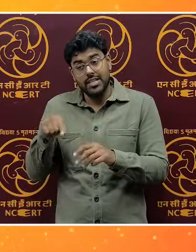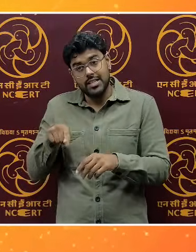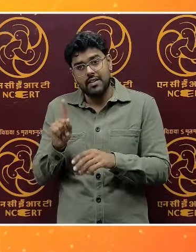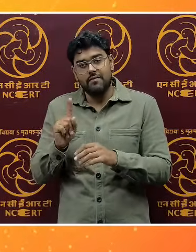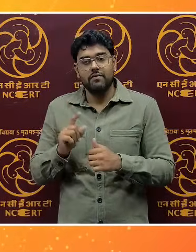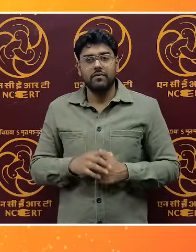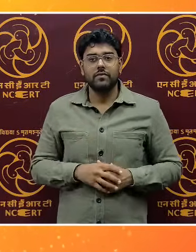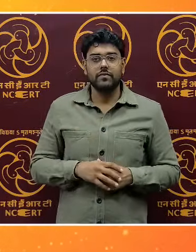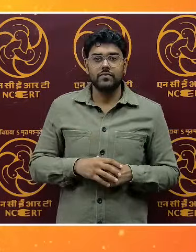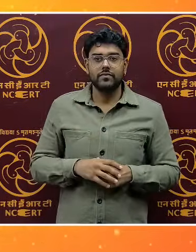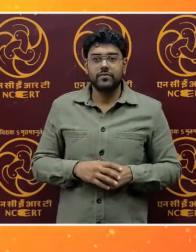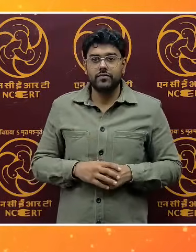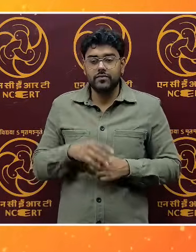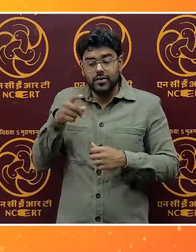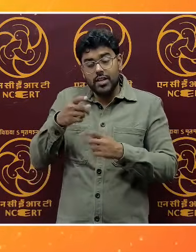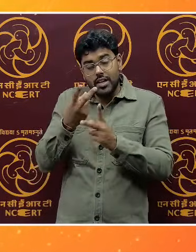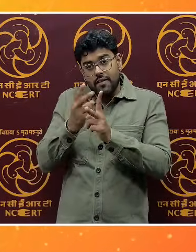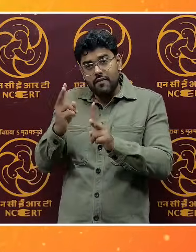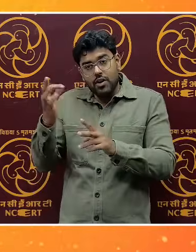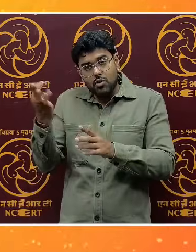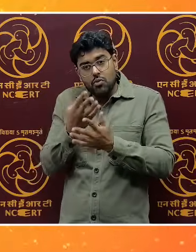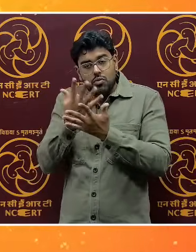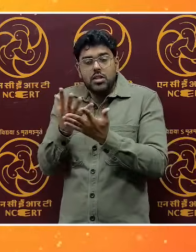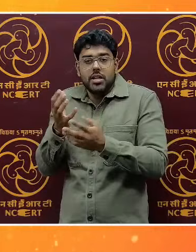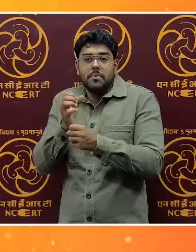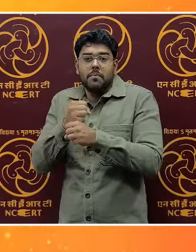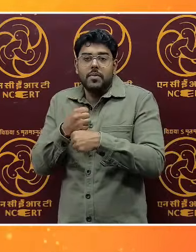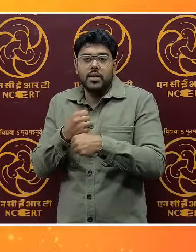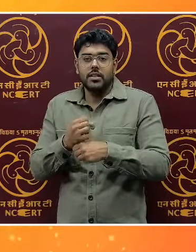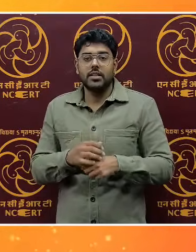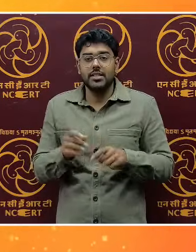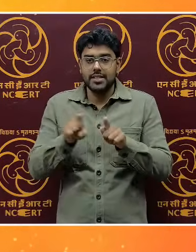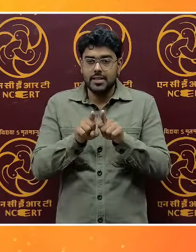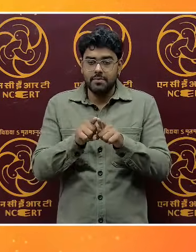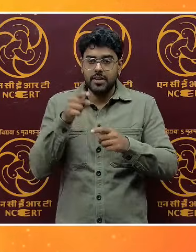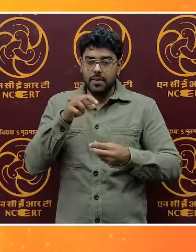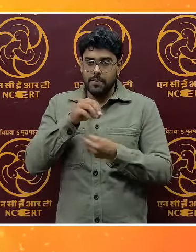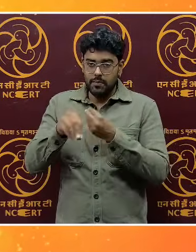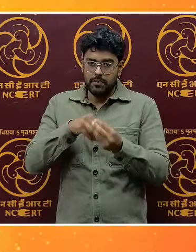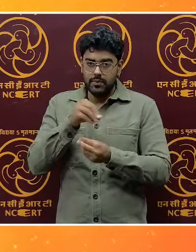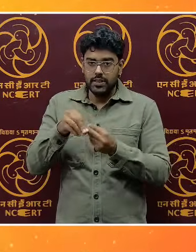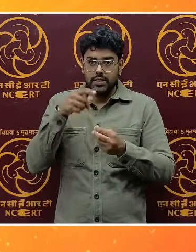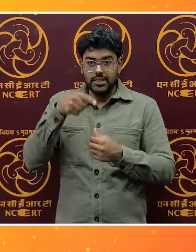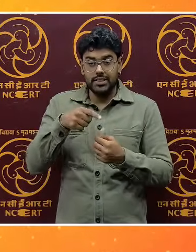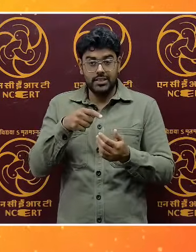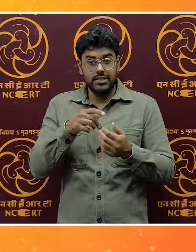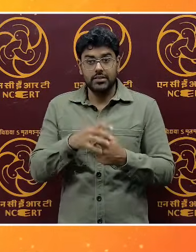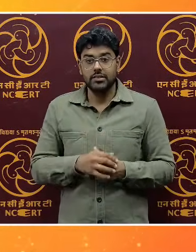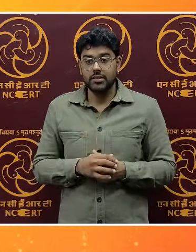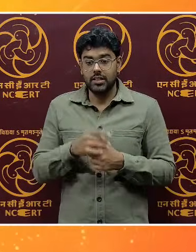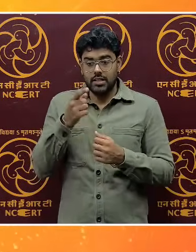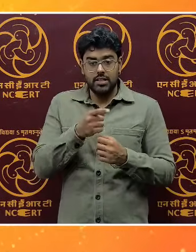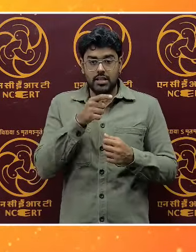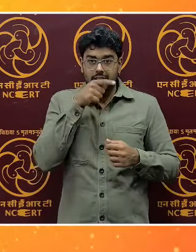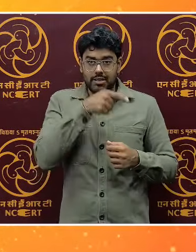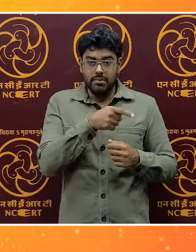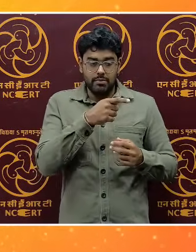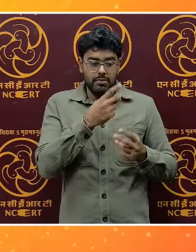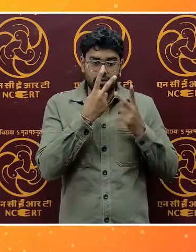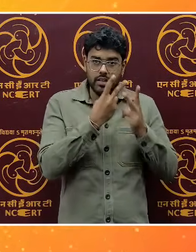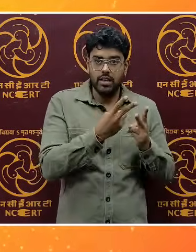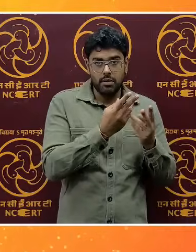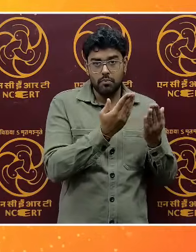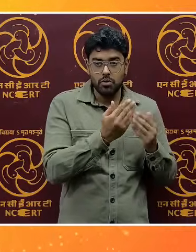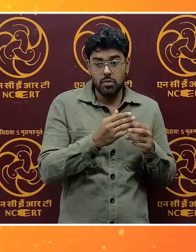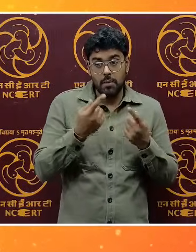changed. Yes. The properties got changed. So this is the mixture wherein the appearance is not changing. This is